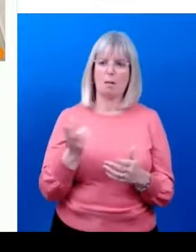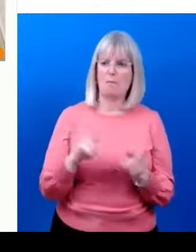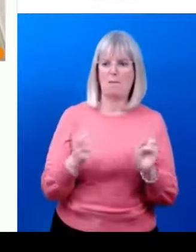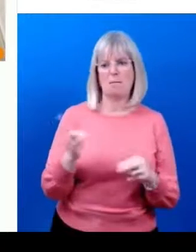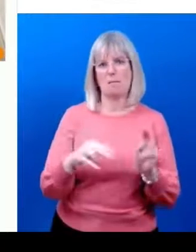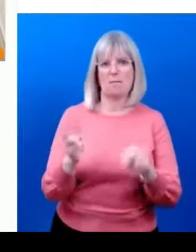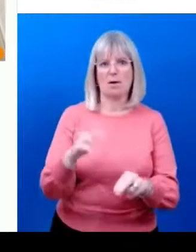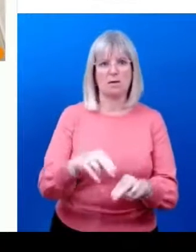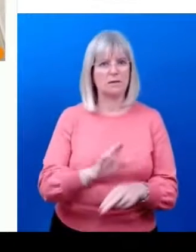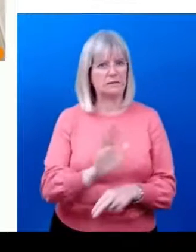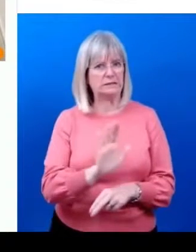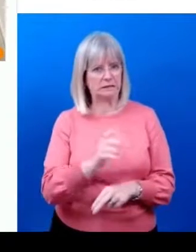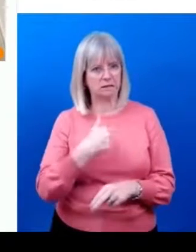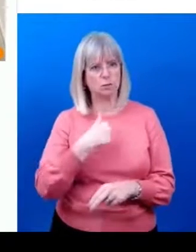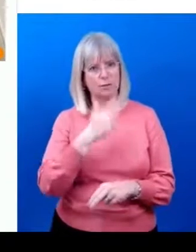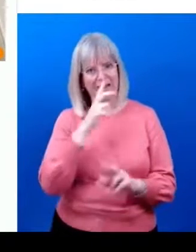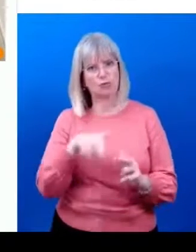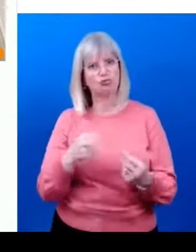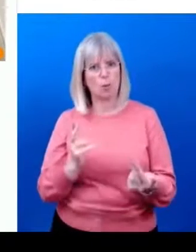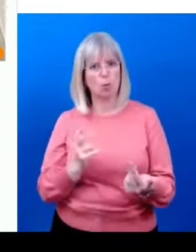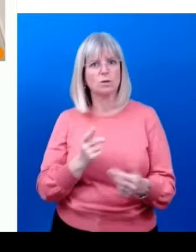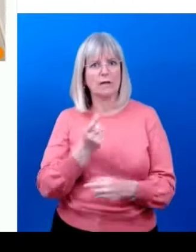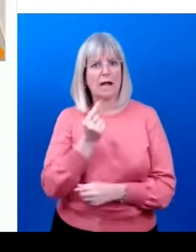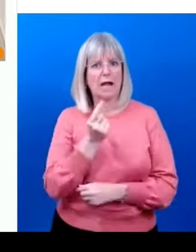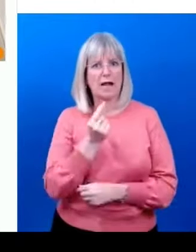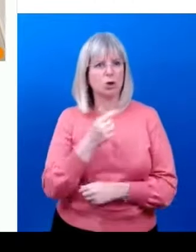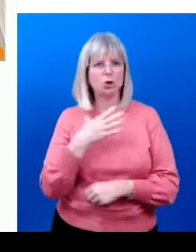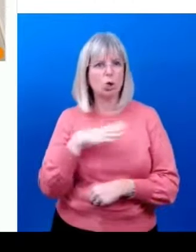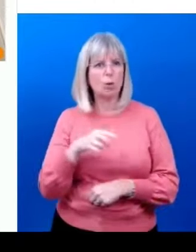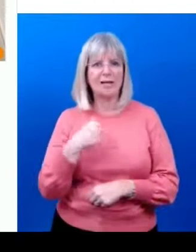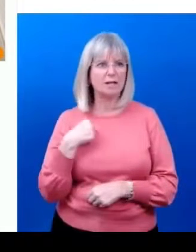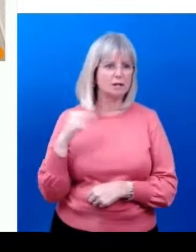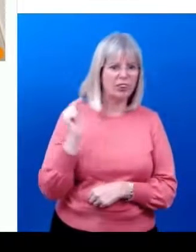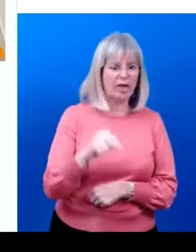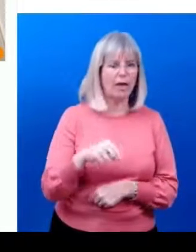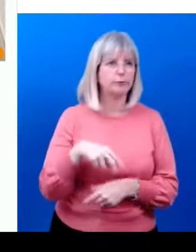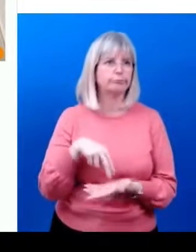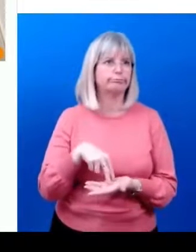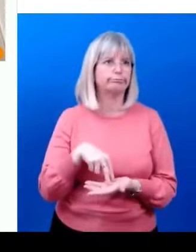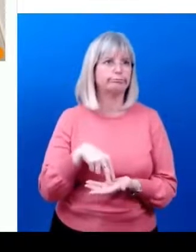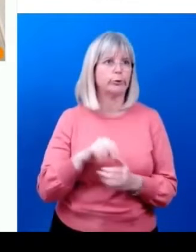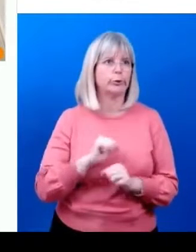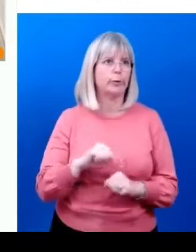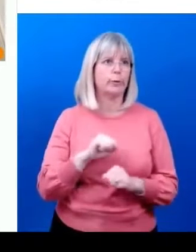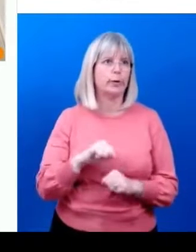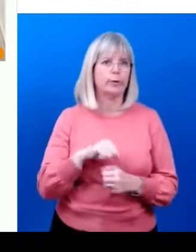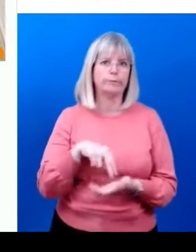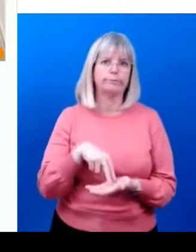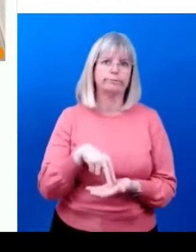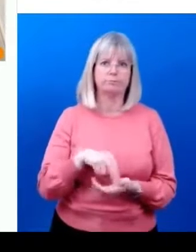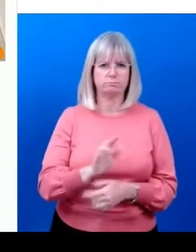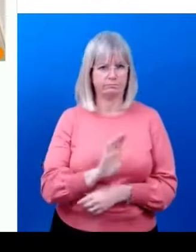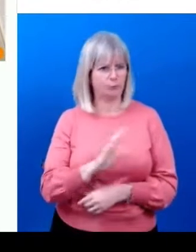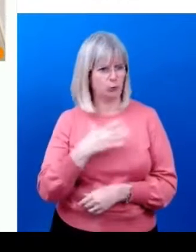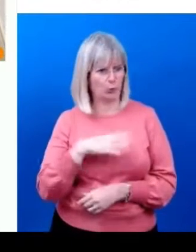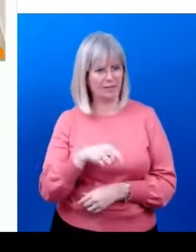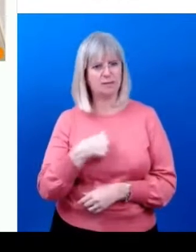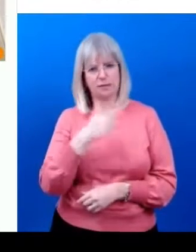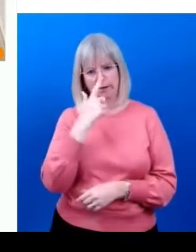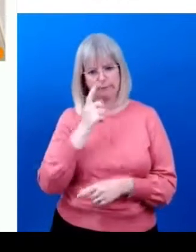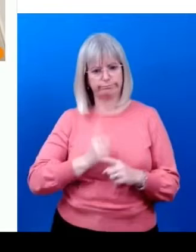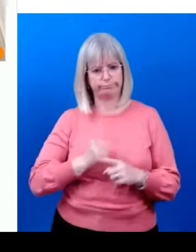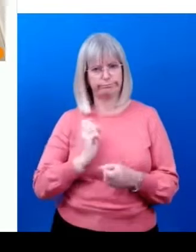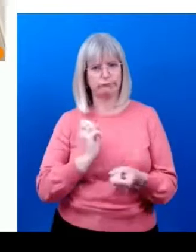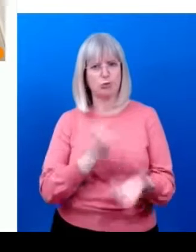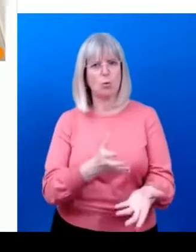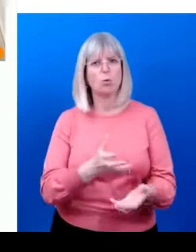So yeah, great question. I think another important topic is how can we make this scalable and at the